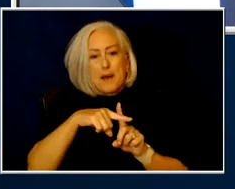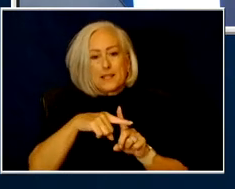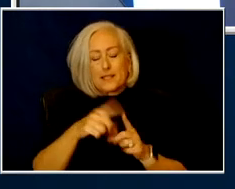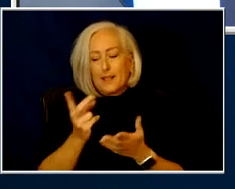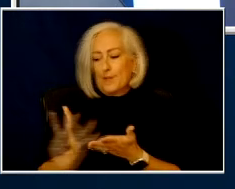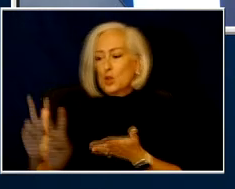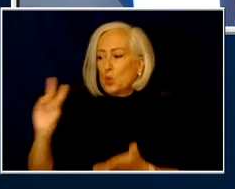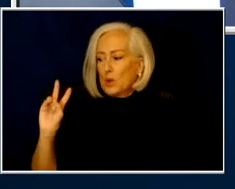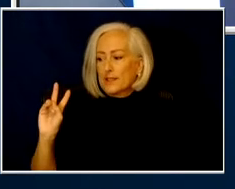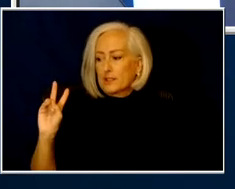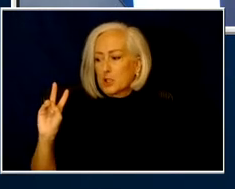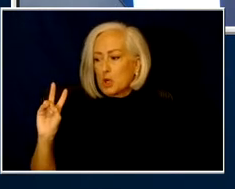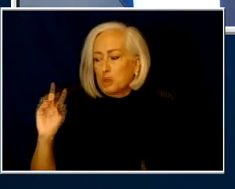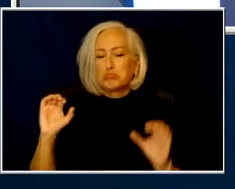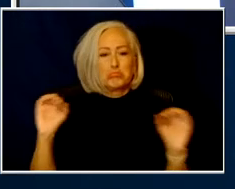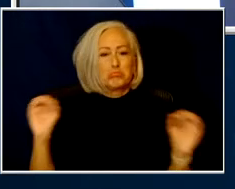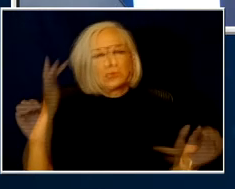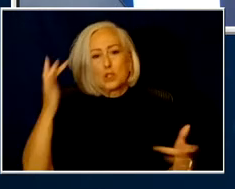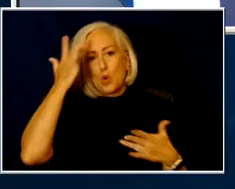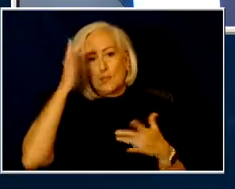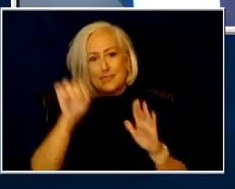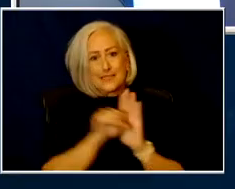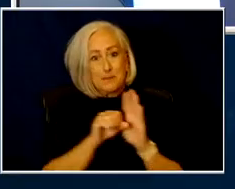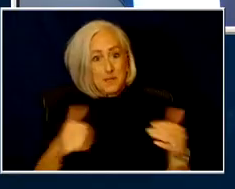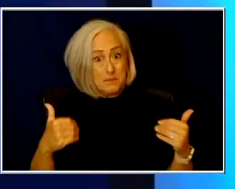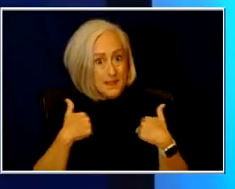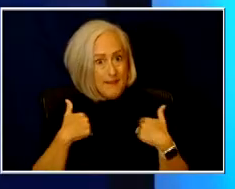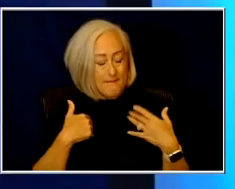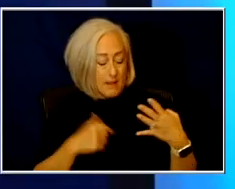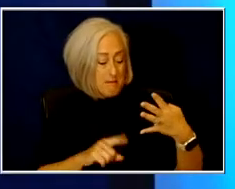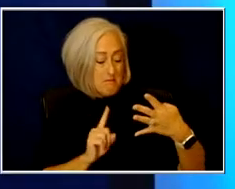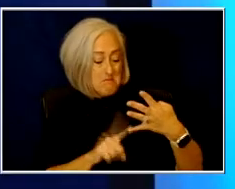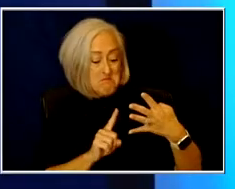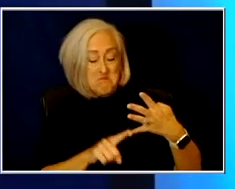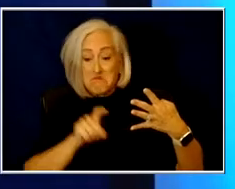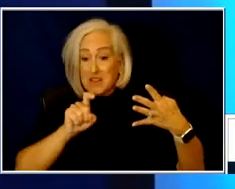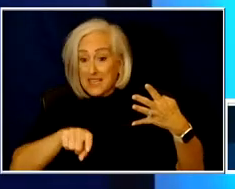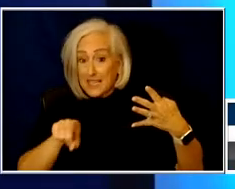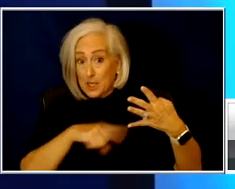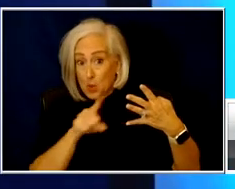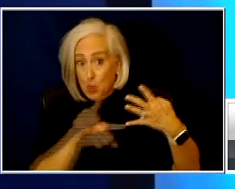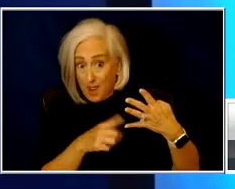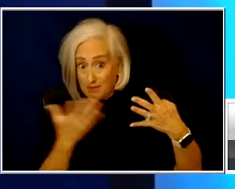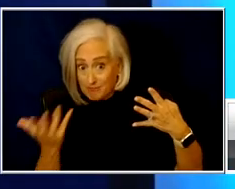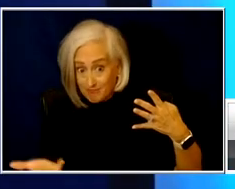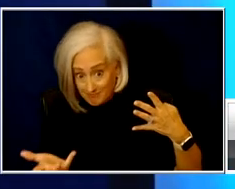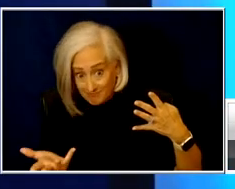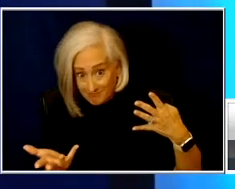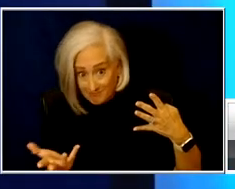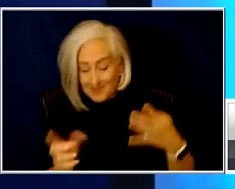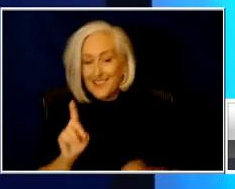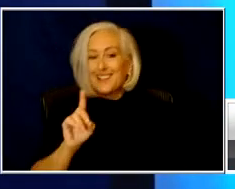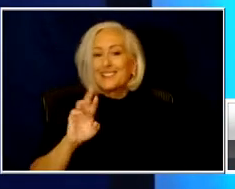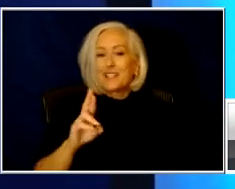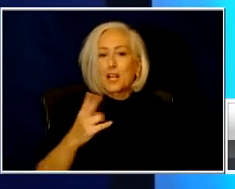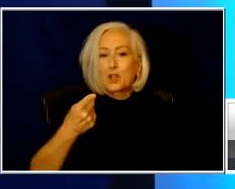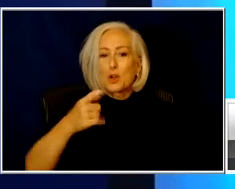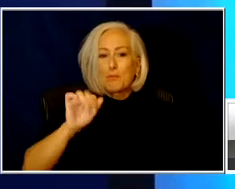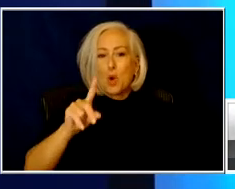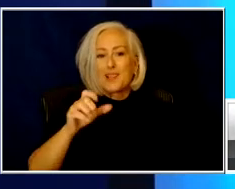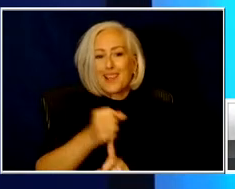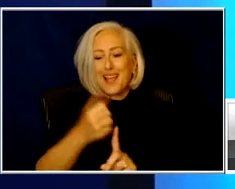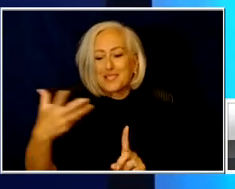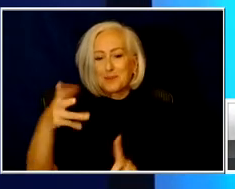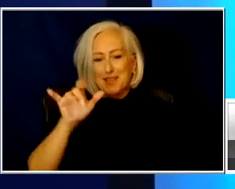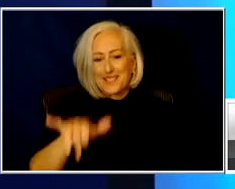when should I get that booster yeah again so I think we have two points and I'm gonna let Dr Poland extrapolate on this but number one